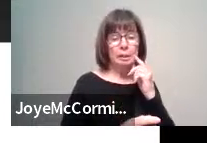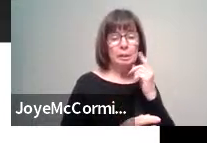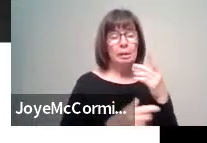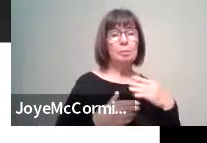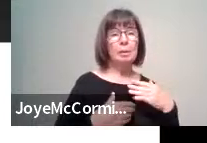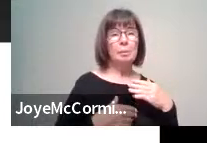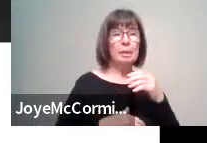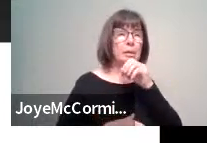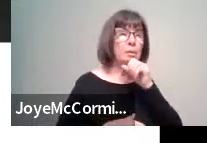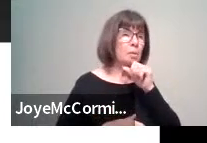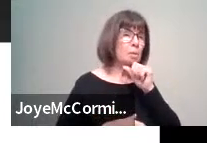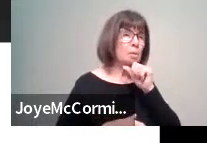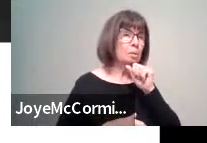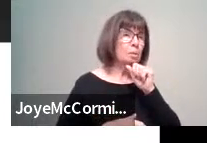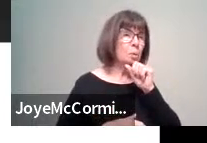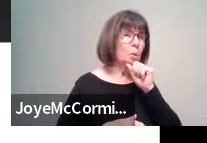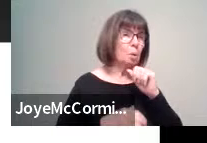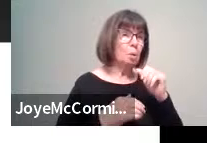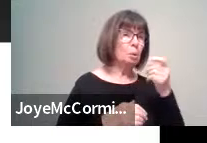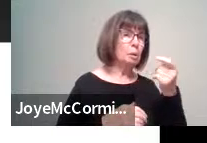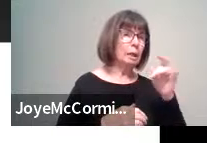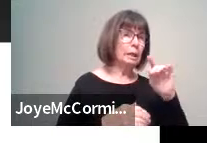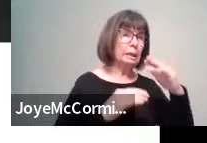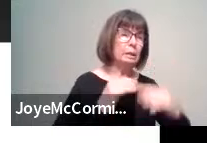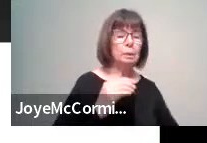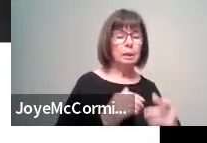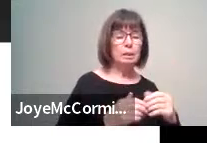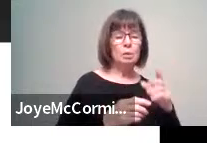18 or persons that have a history of keloids.